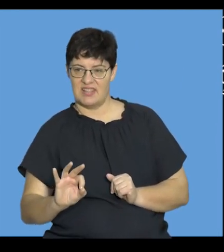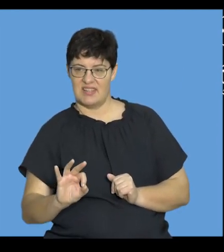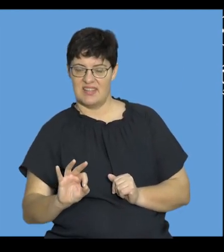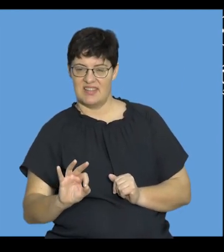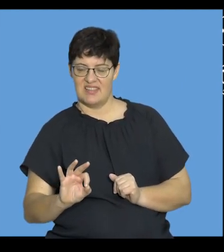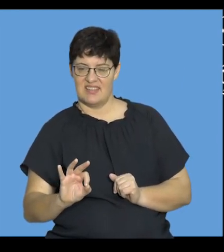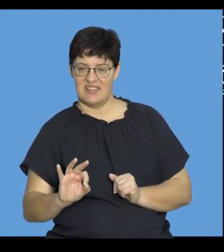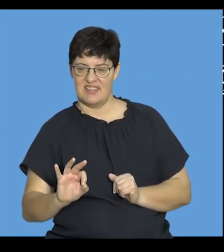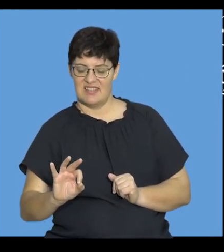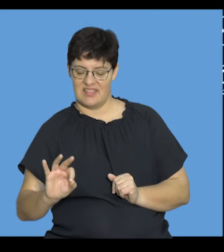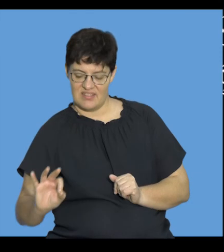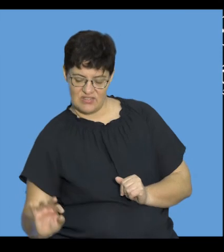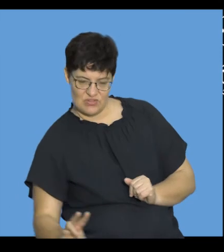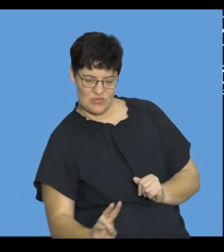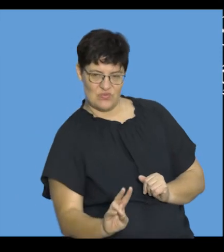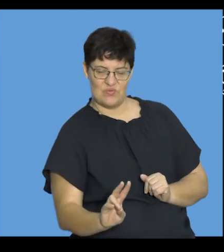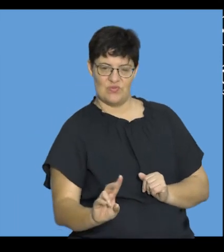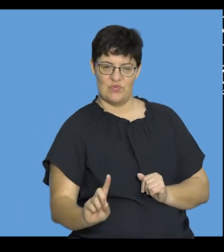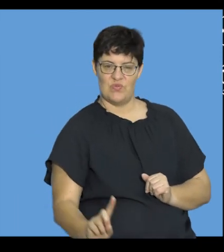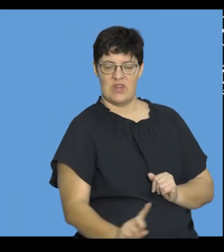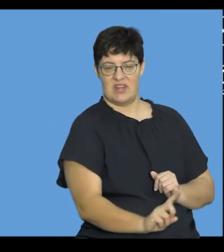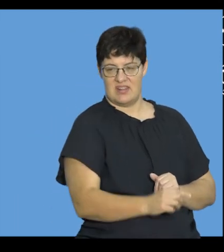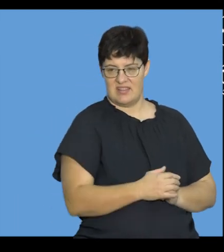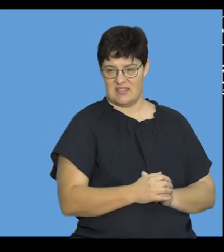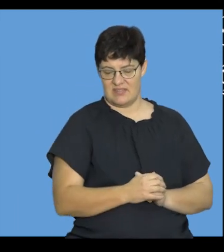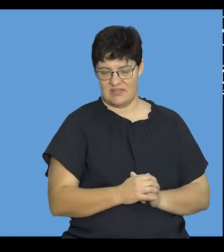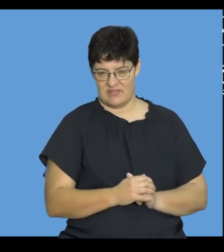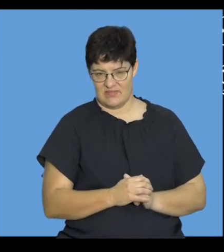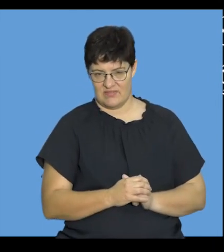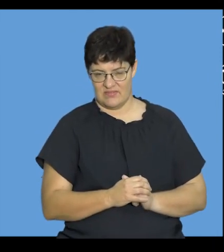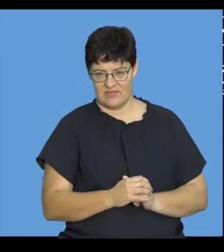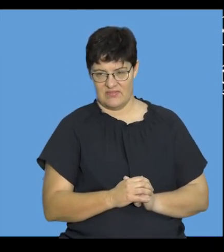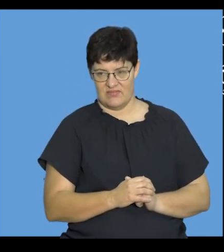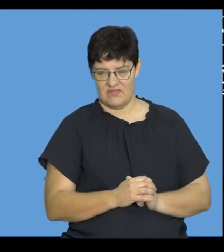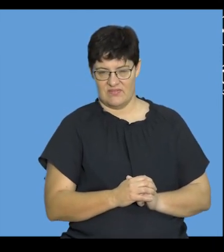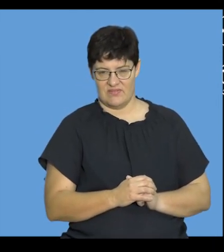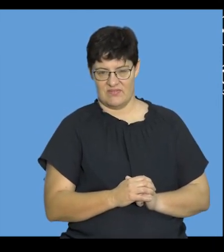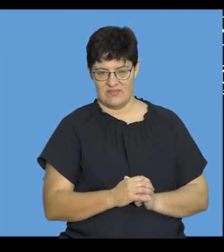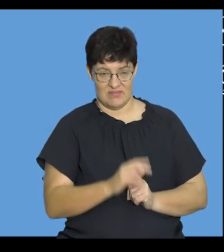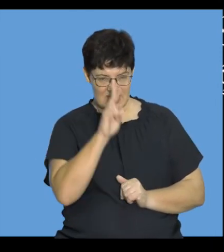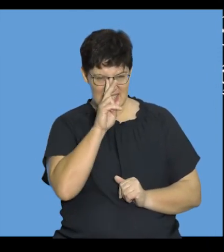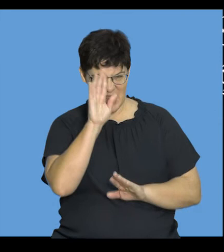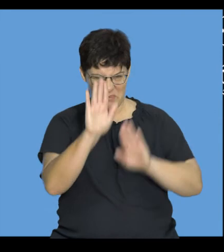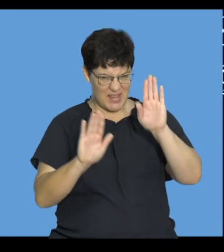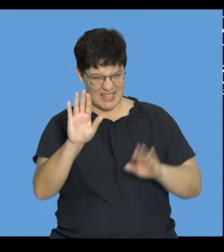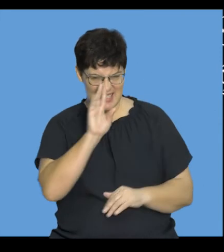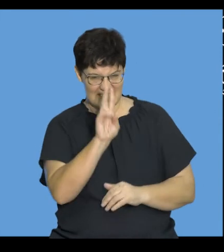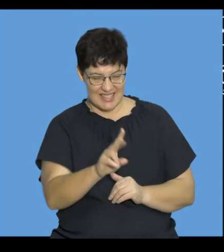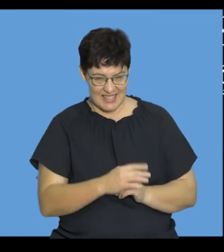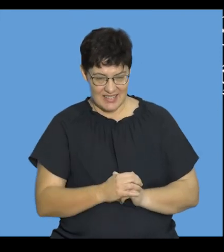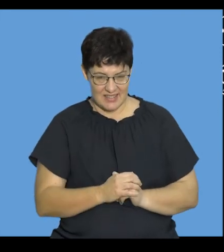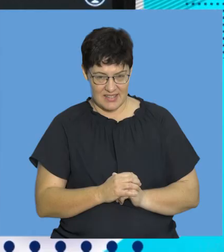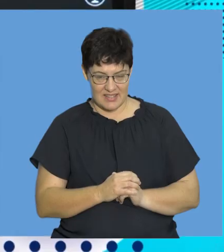2 months, and 3 months. Can you see the pattern? It also gives